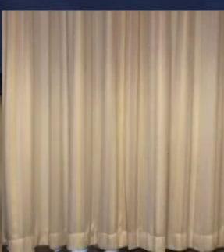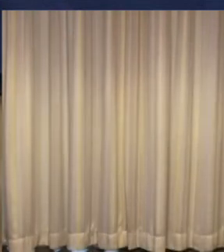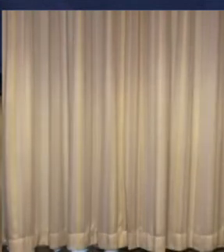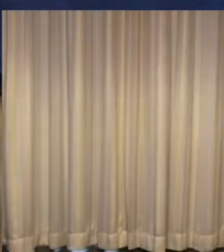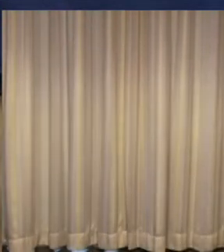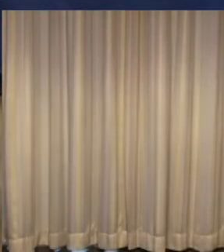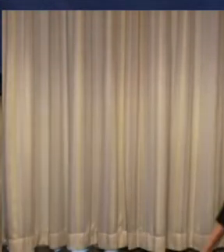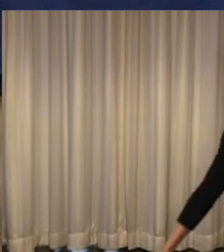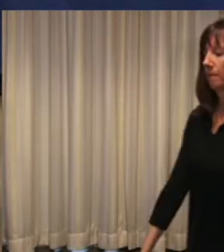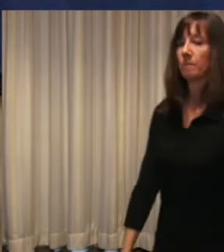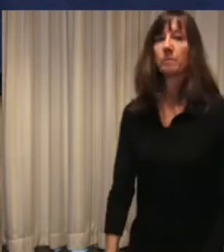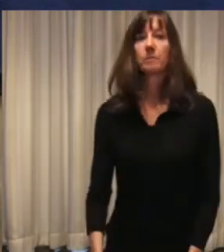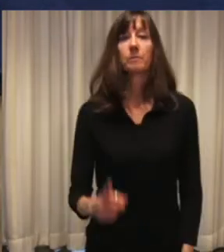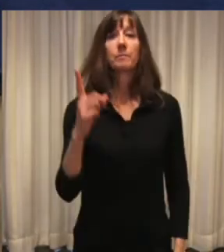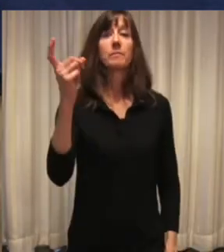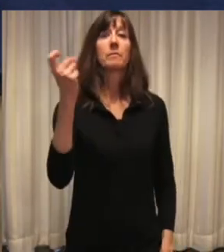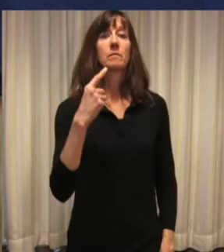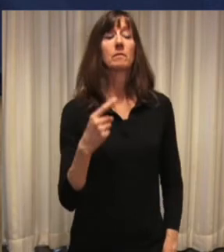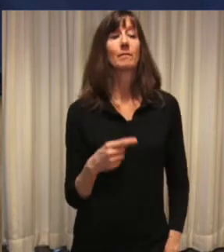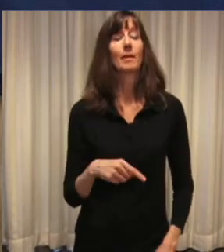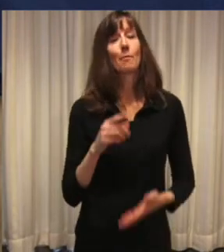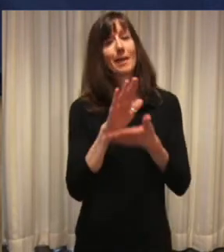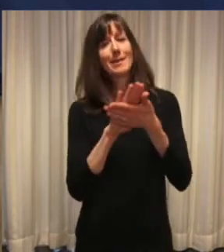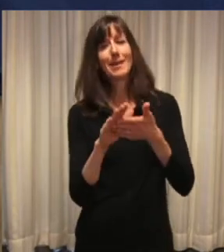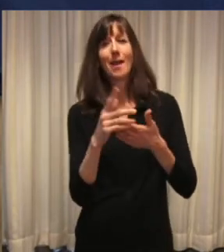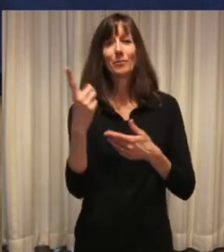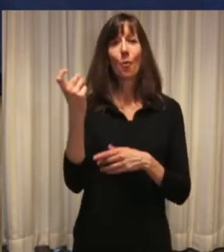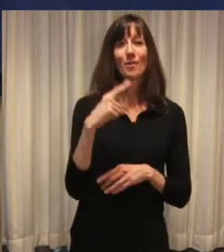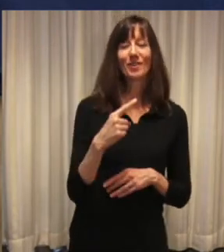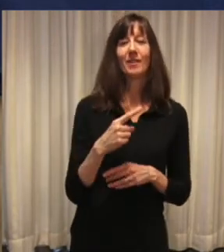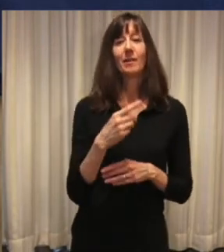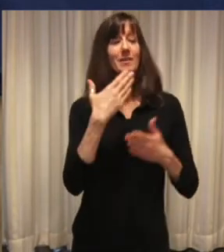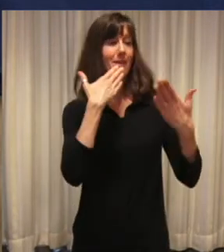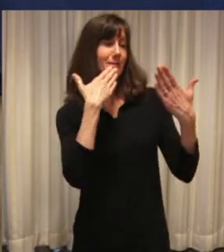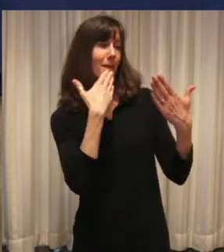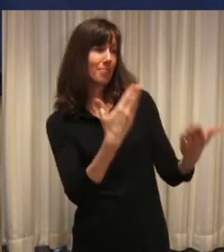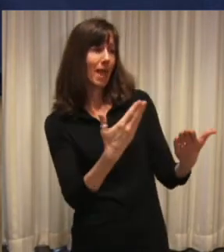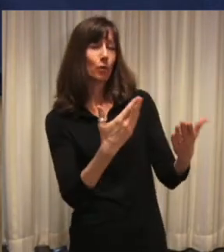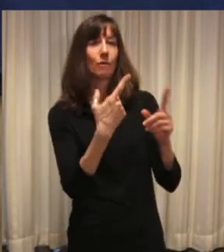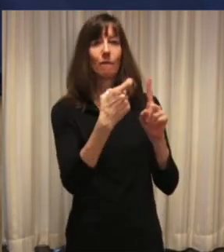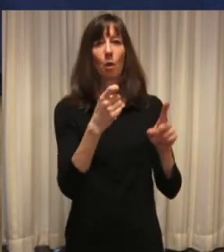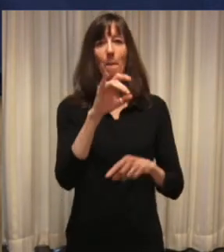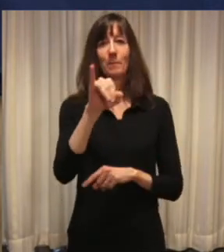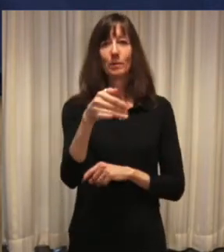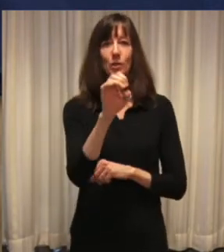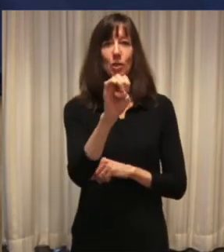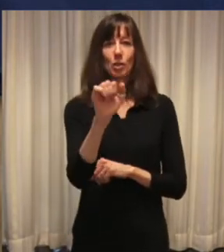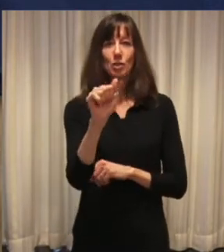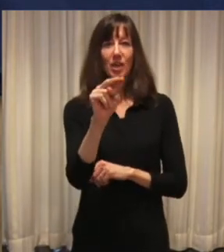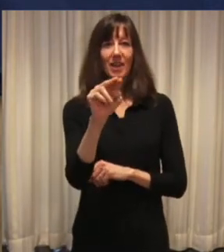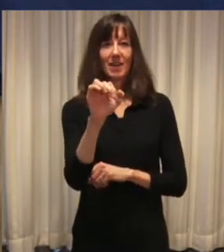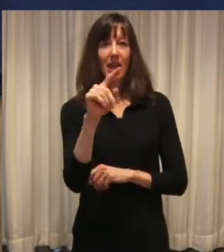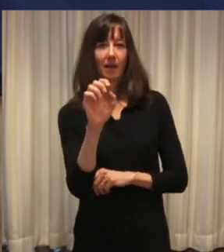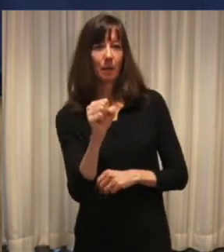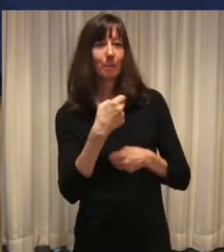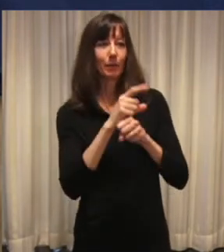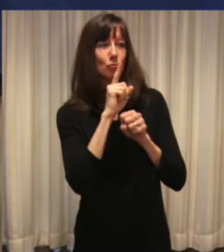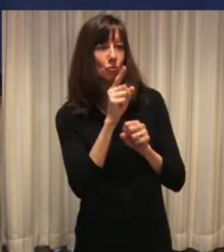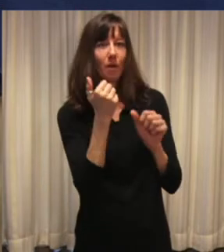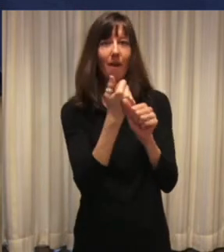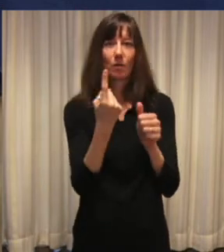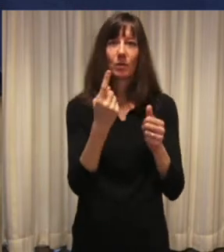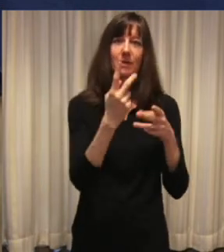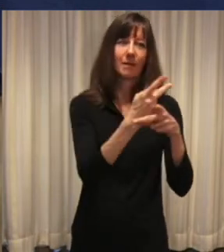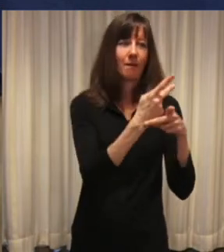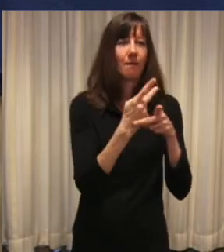Here's a nice one. Thank you, Jeanette. Thank you to all the food service people making sure students are being fed. Great job. Keep up the amazing work. Thank you.